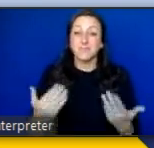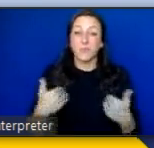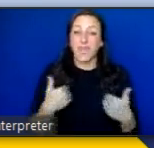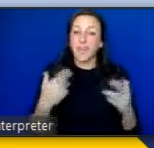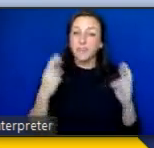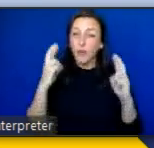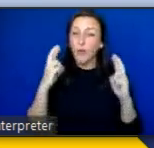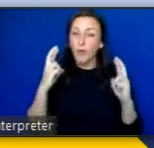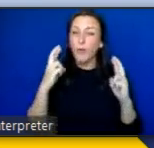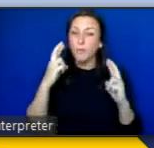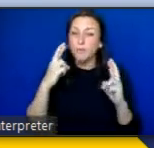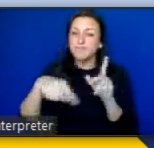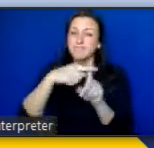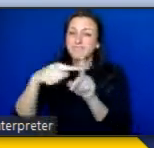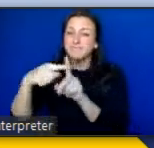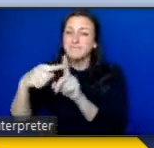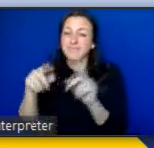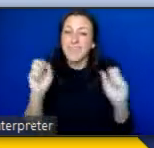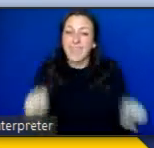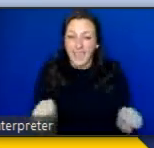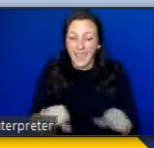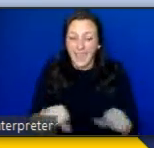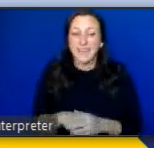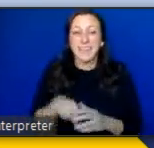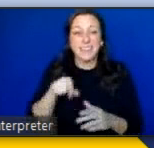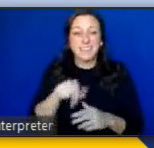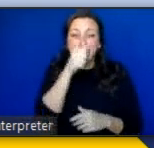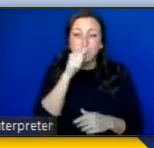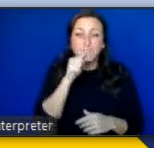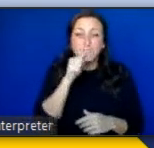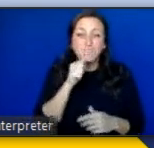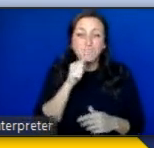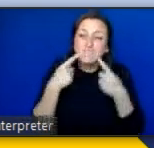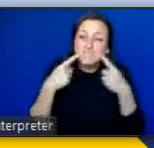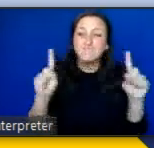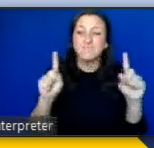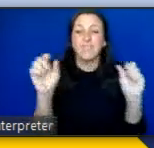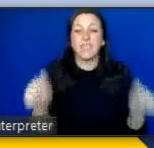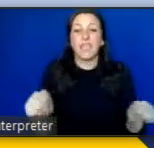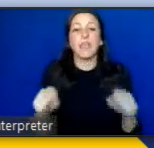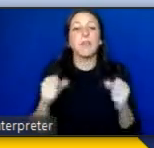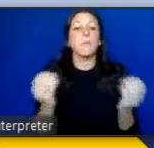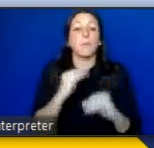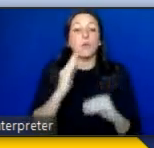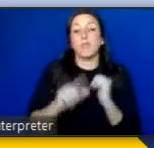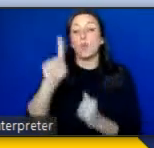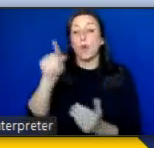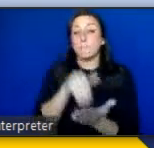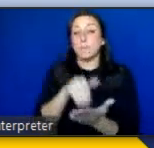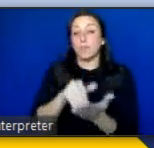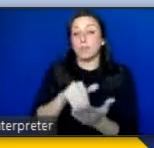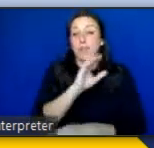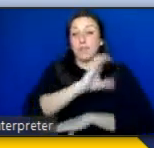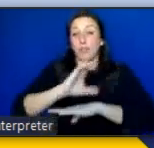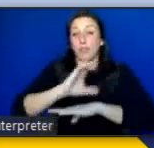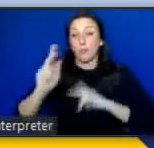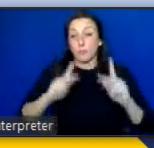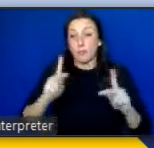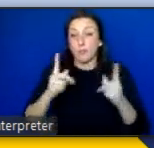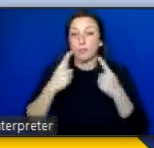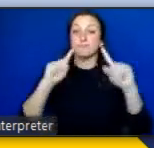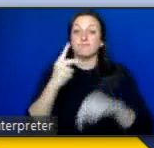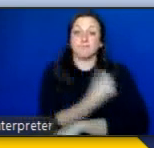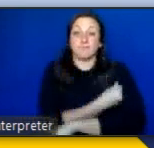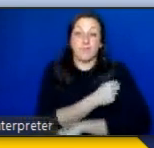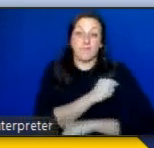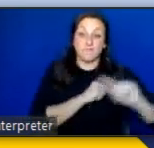light at the end of this tunnel. Over 1 million Coloradans have received their first dose of the vaccine. Over 500,000